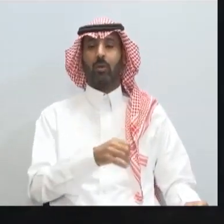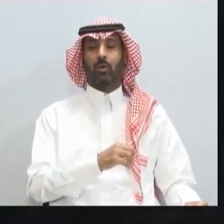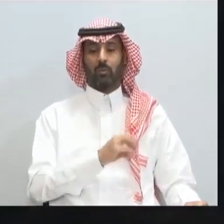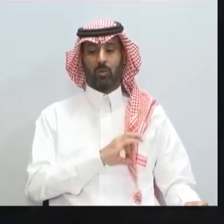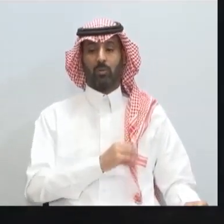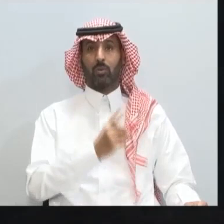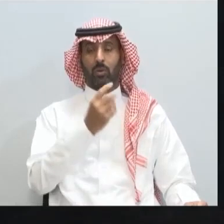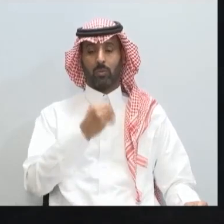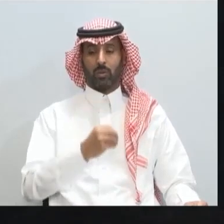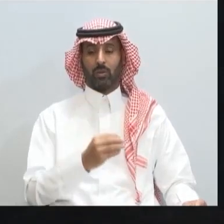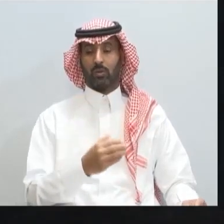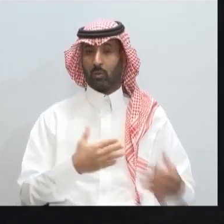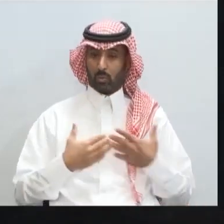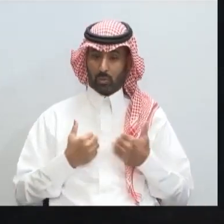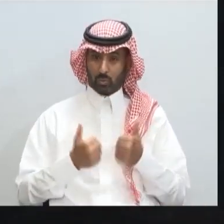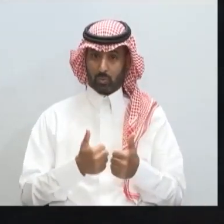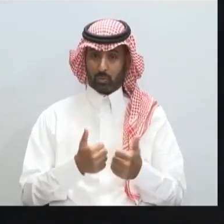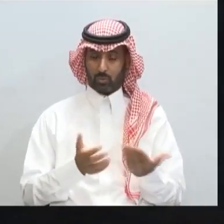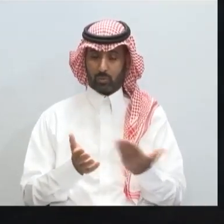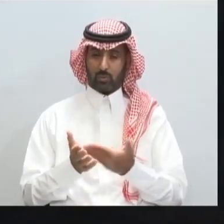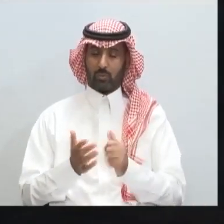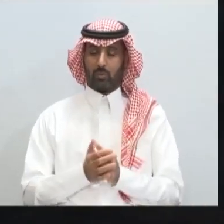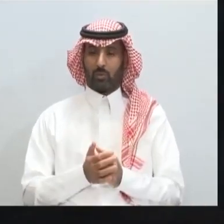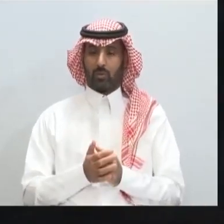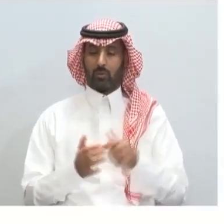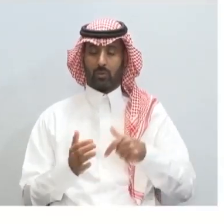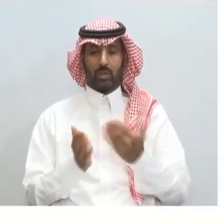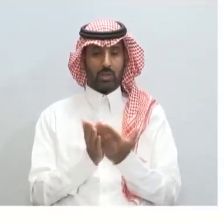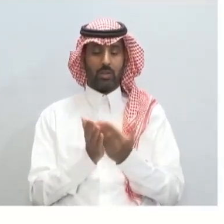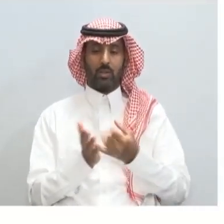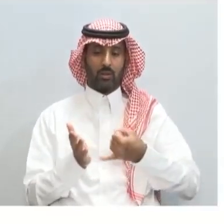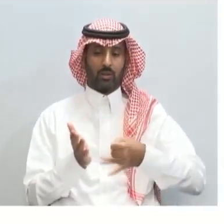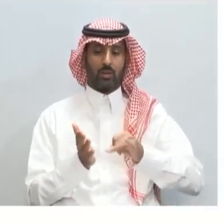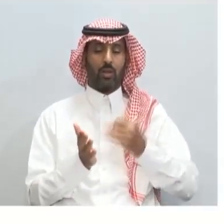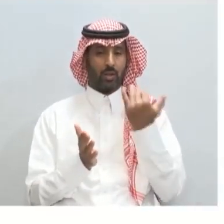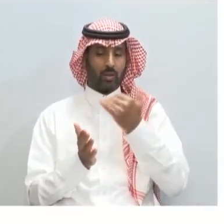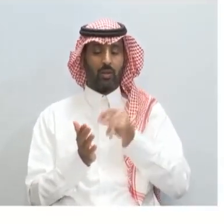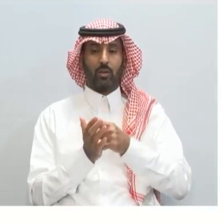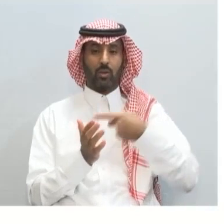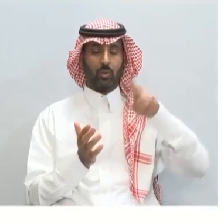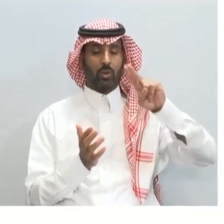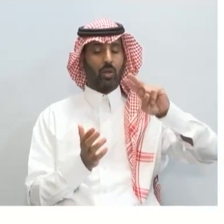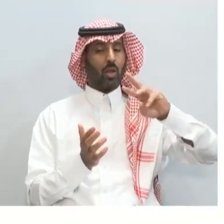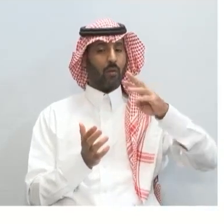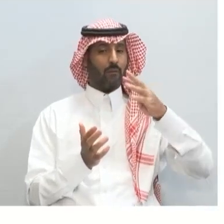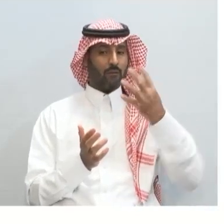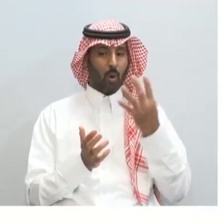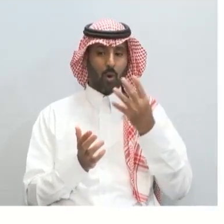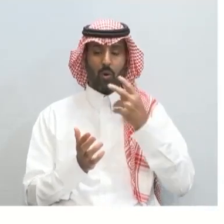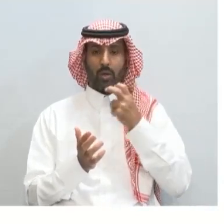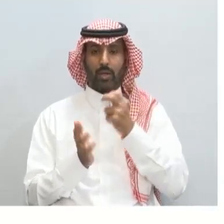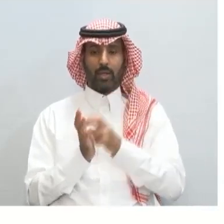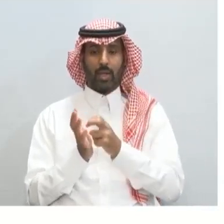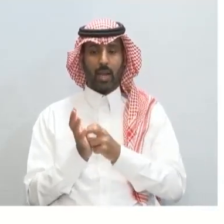how are you my students I hope that you're happy and healthy and Ready for today's lesson which is unit four grammar unit four